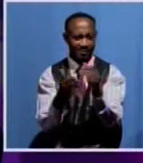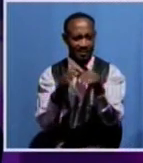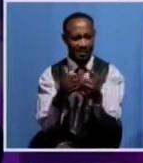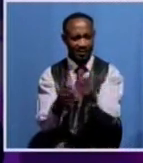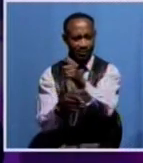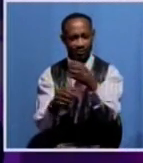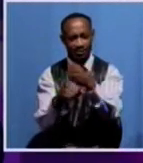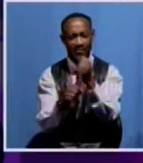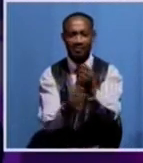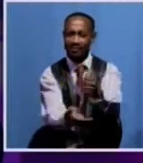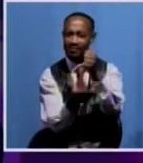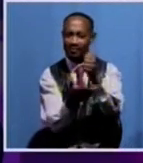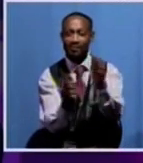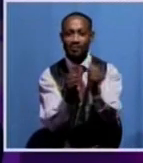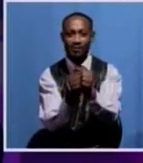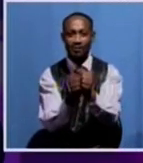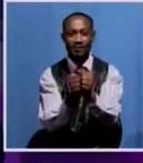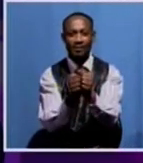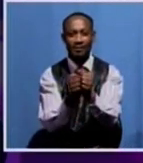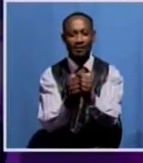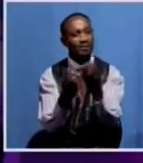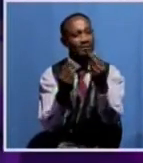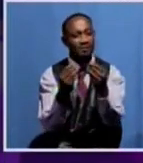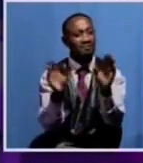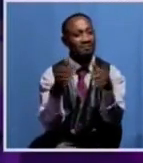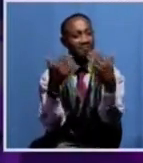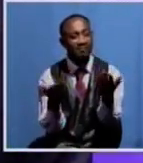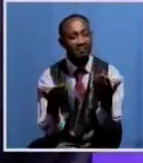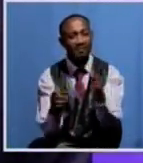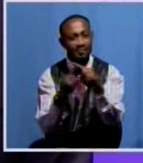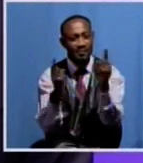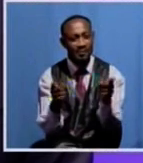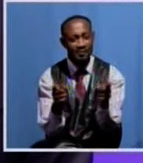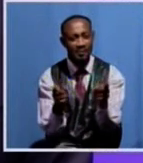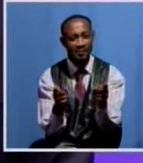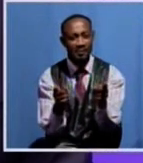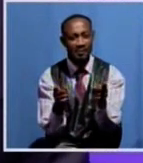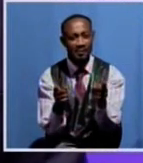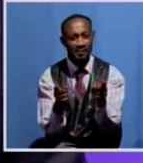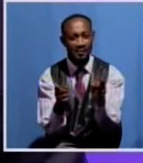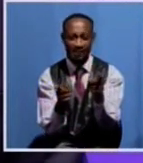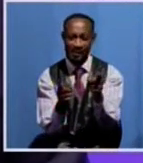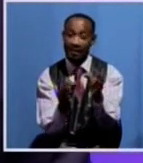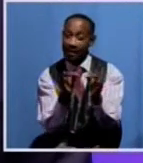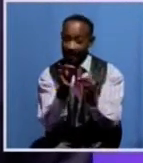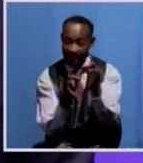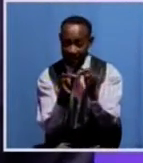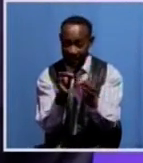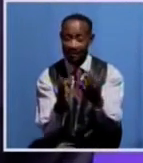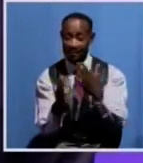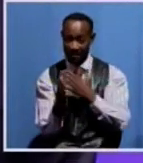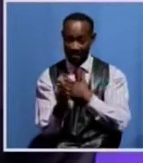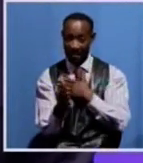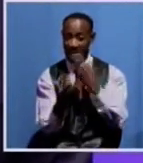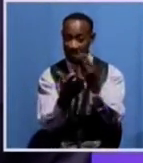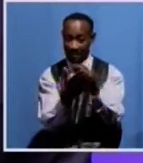this budget with very little or no resources at all? Well, the description of me as minister without finance actually